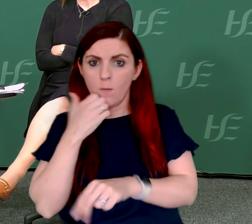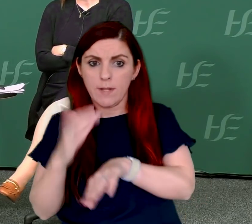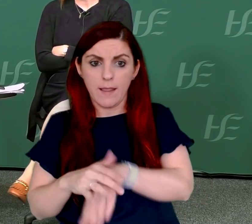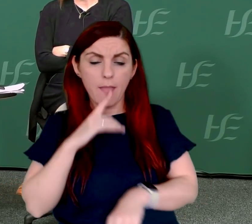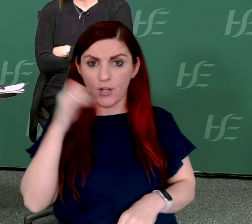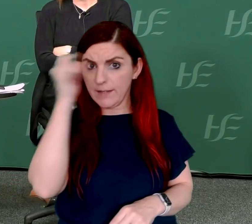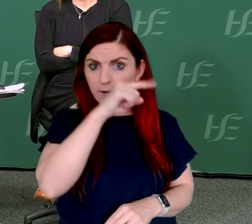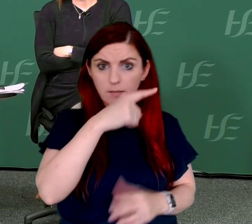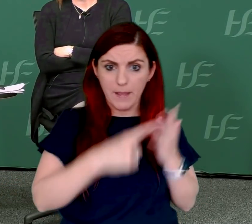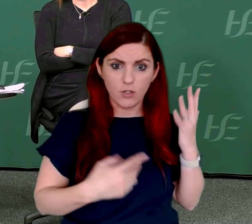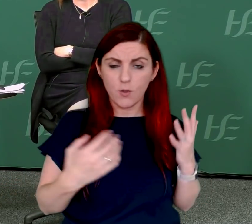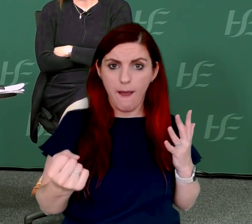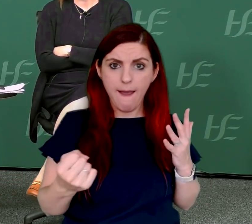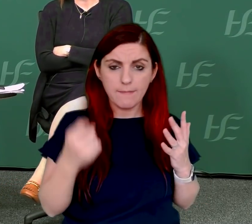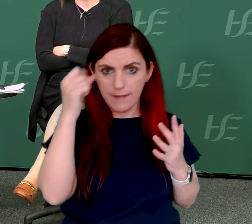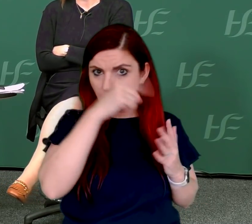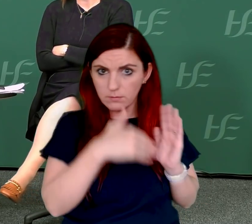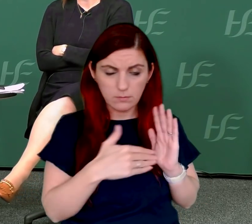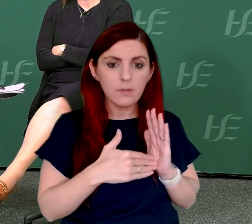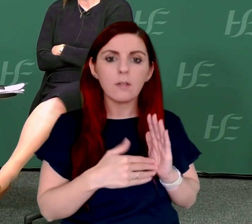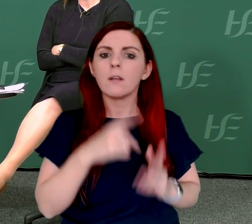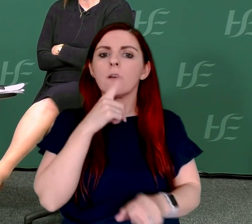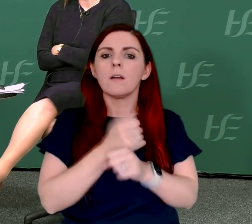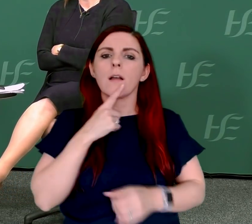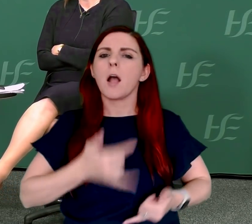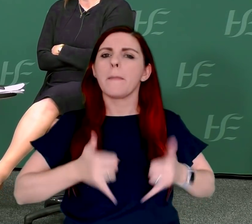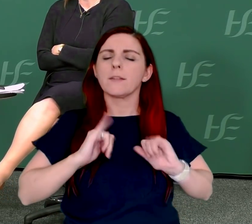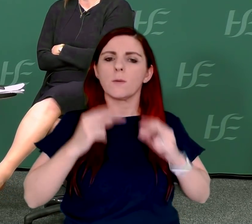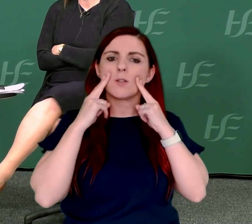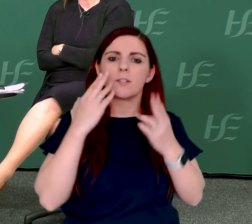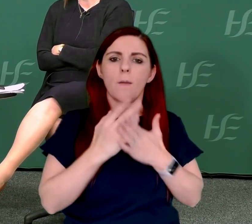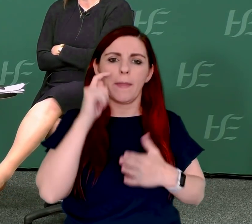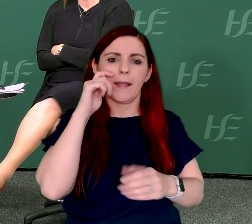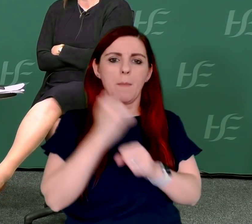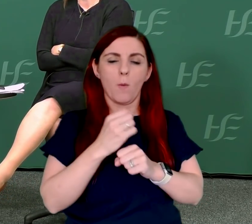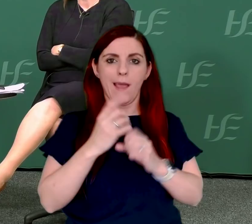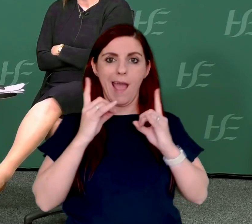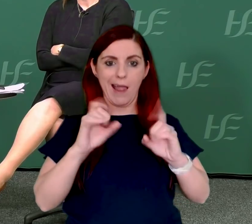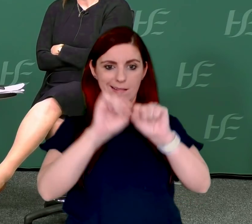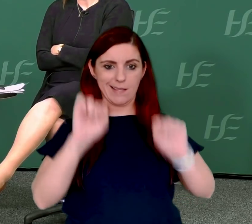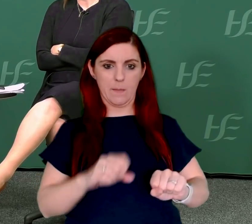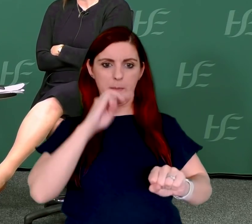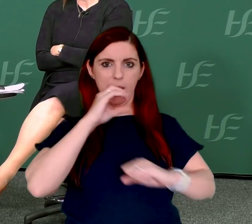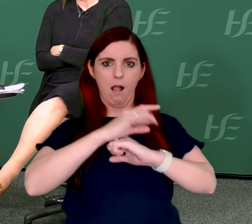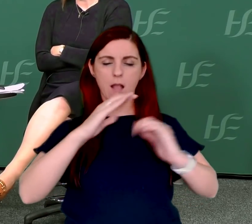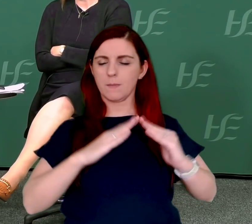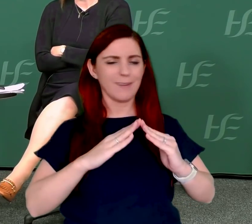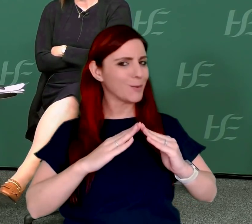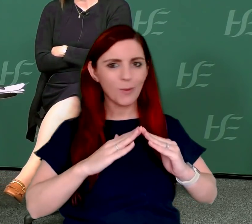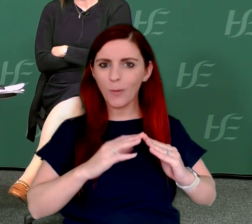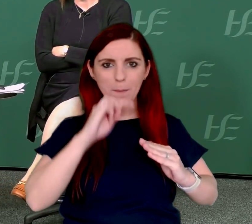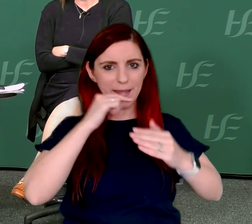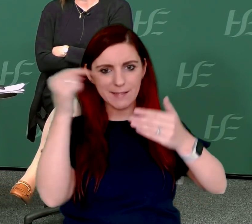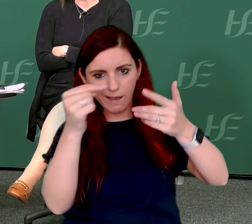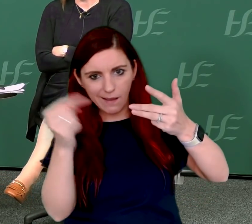just add to that, I think in terms of capacity, we have to stop thinking of the health system as just our hospitals. The response to a lot of this is the integrated response. So a